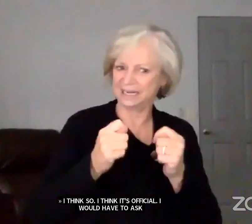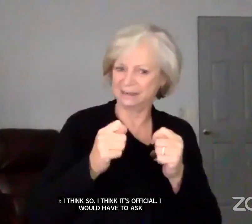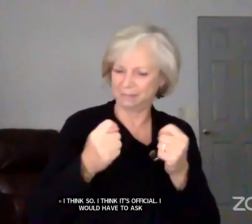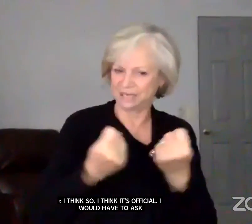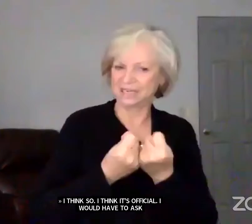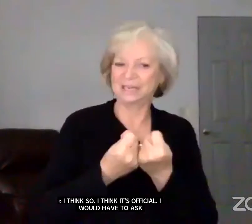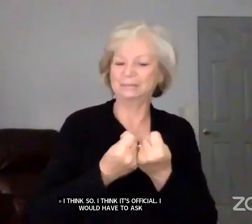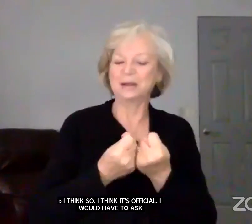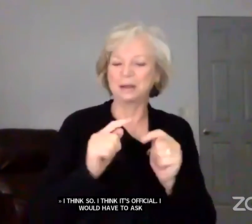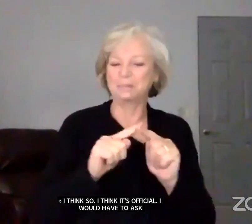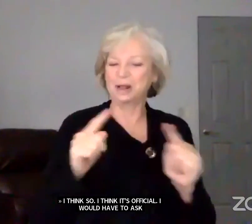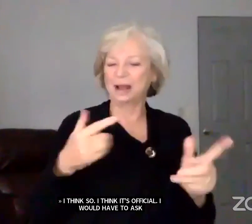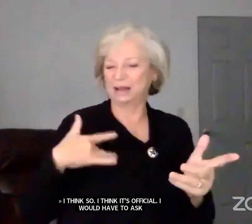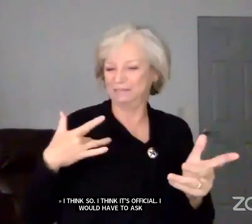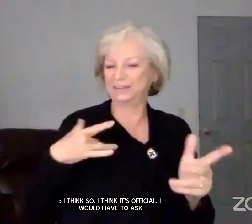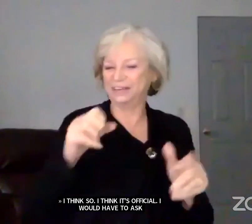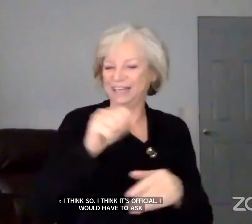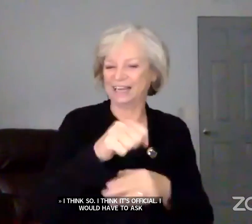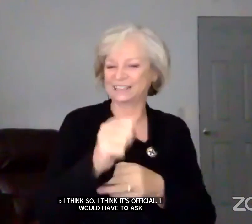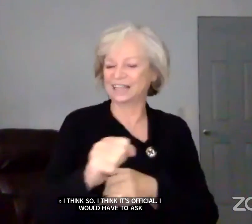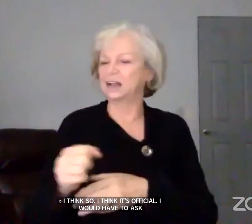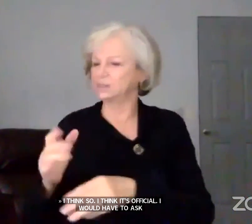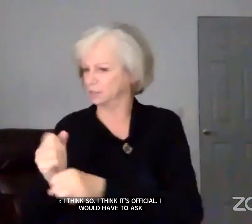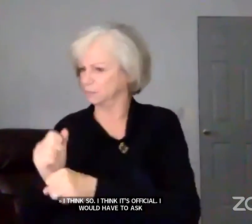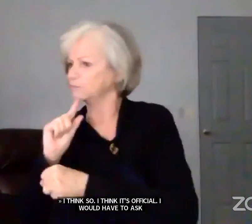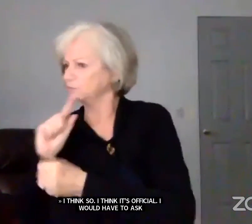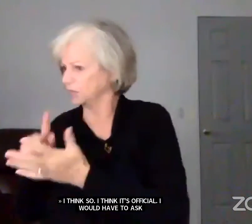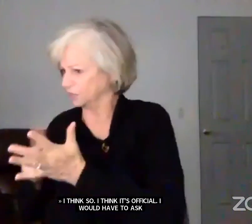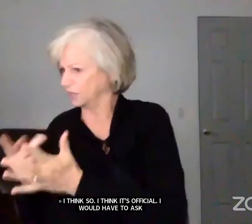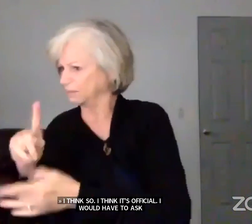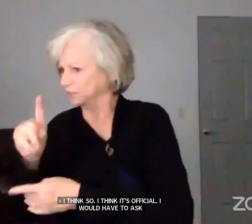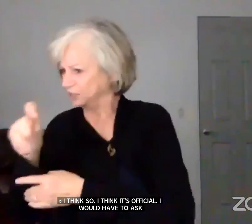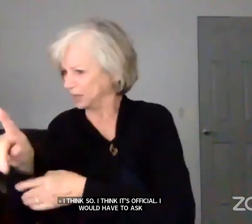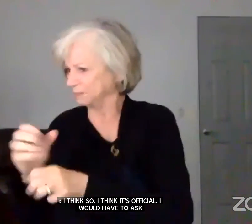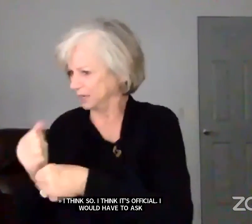respect. Just double checking. I know If they Big say Bird yes, got it. then I'm good.